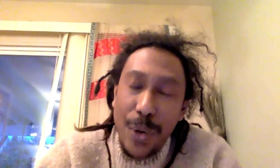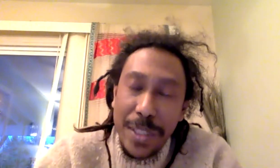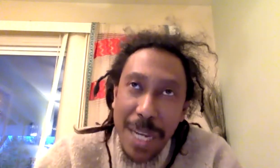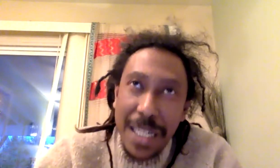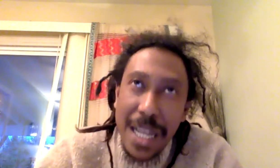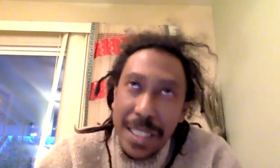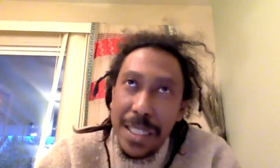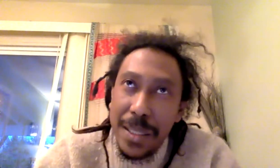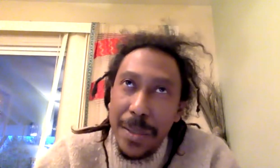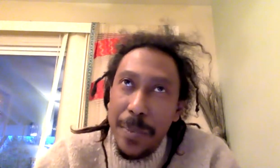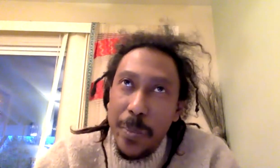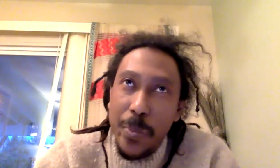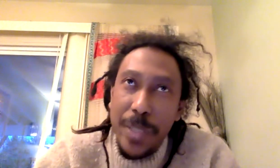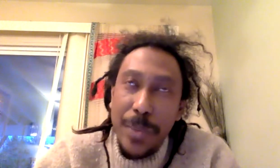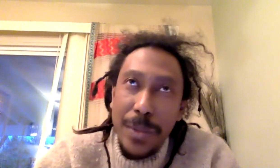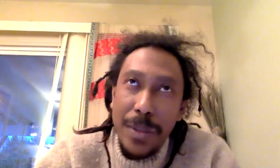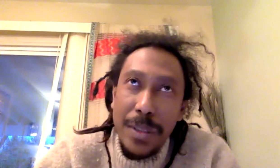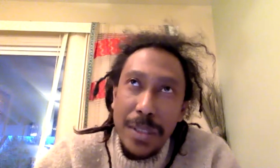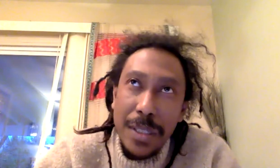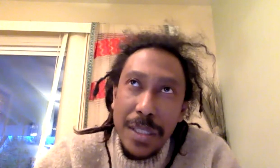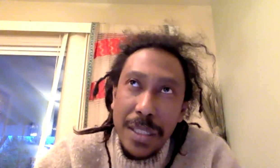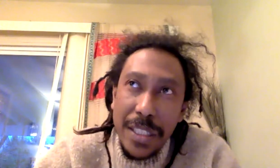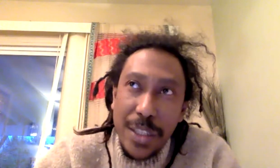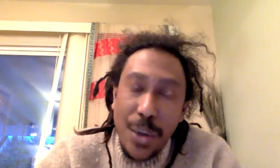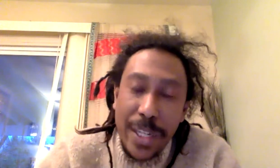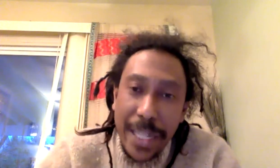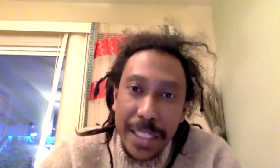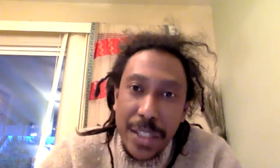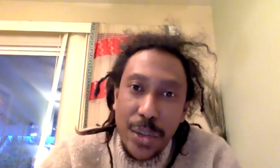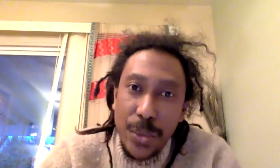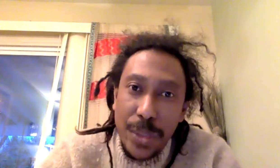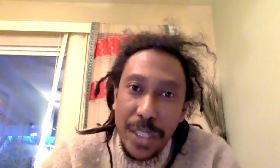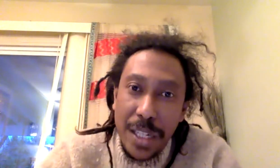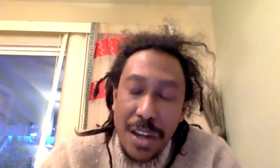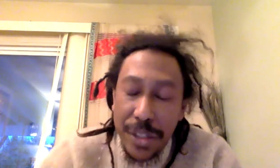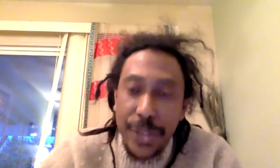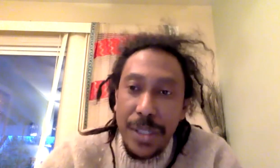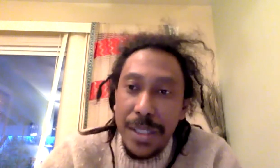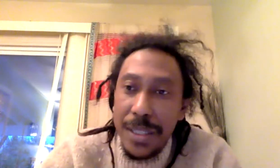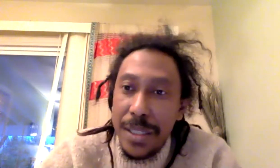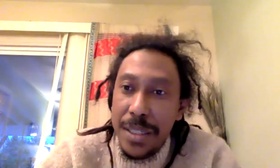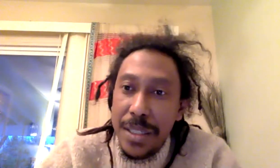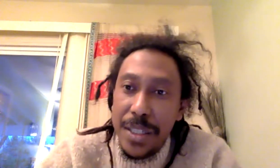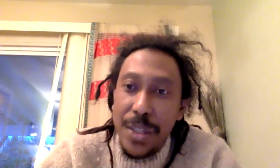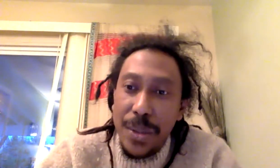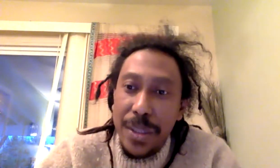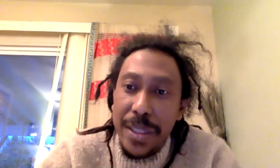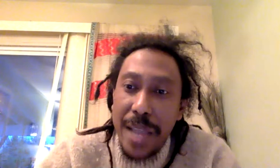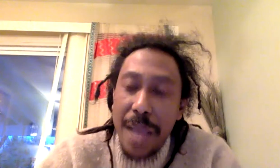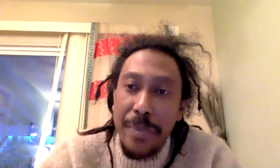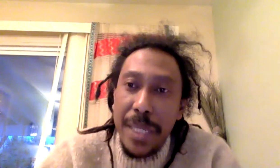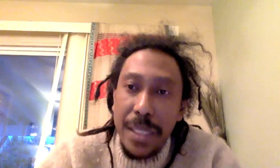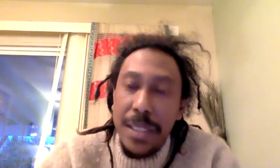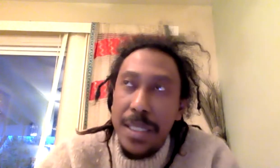for the Malagasy people, it's connect to the culture. So